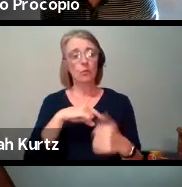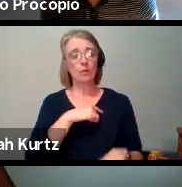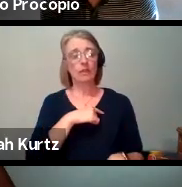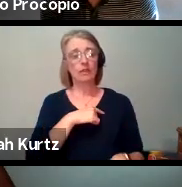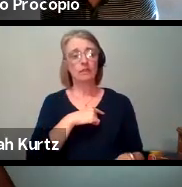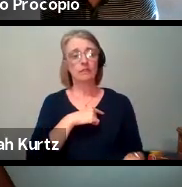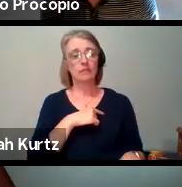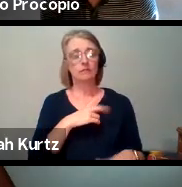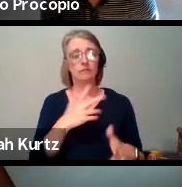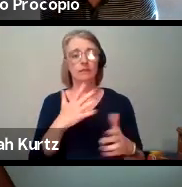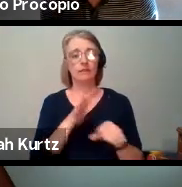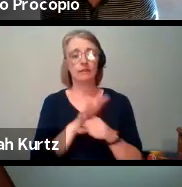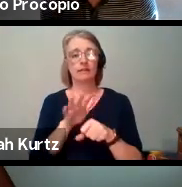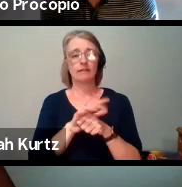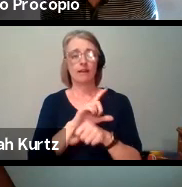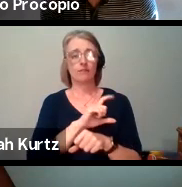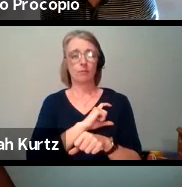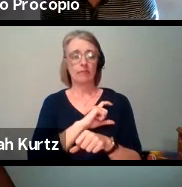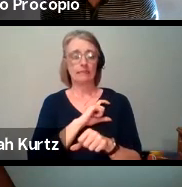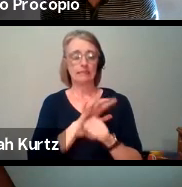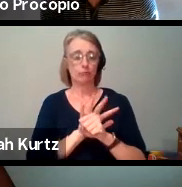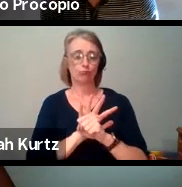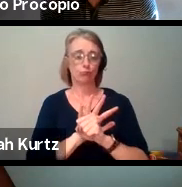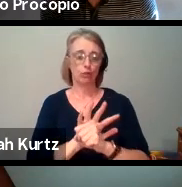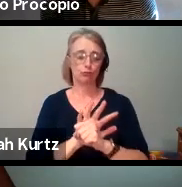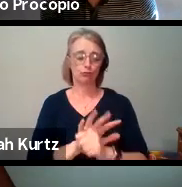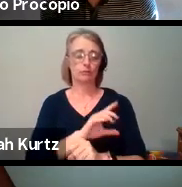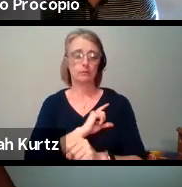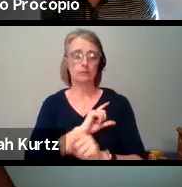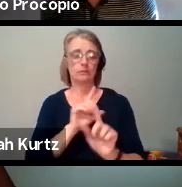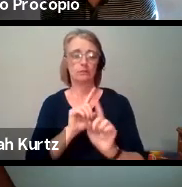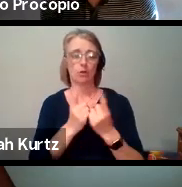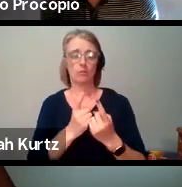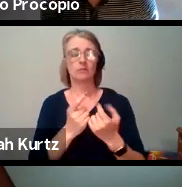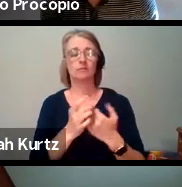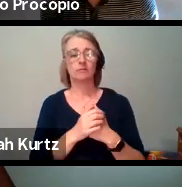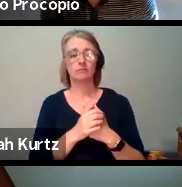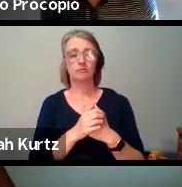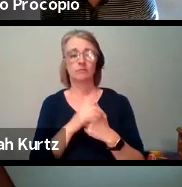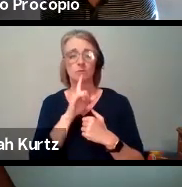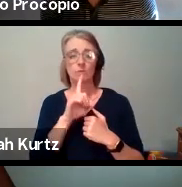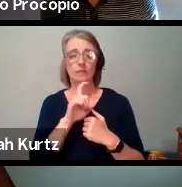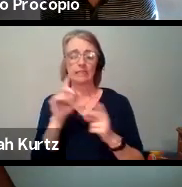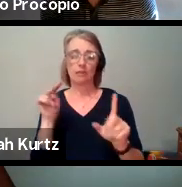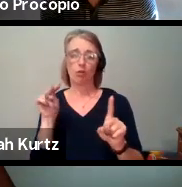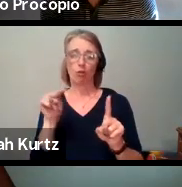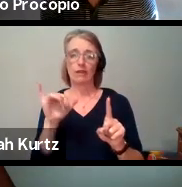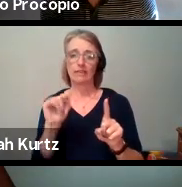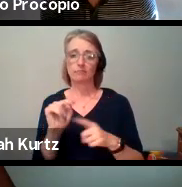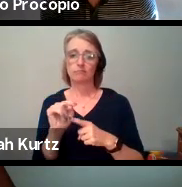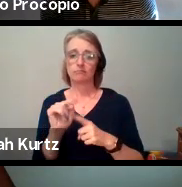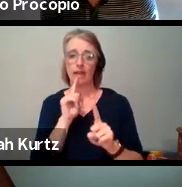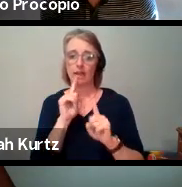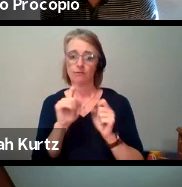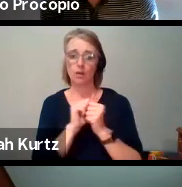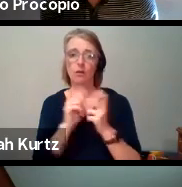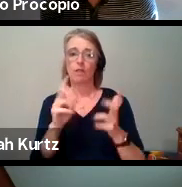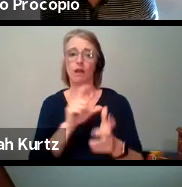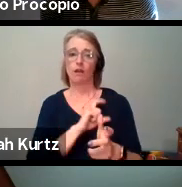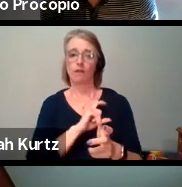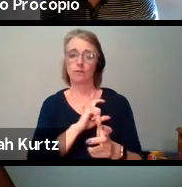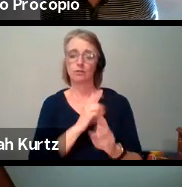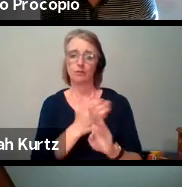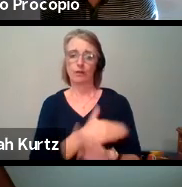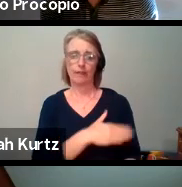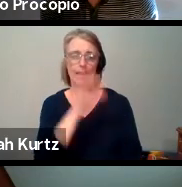enough pressure on policing and police departments, law enforcement, they need to look at this. And I've talked to a lot of law enforcement officers and they